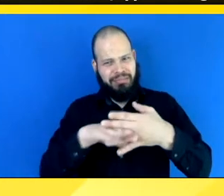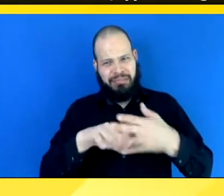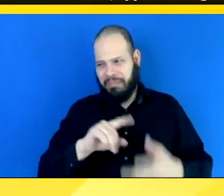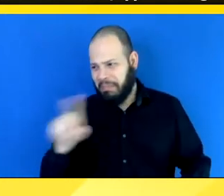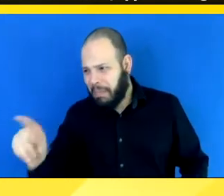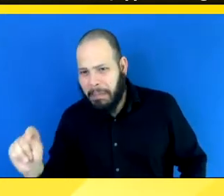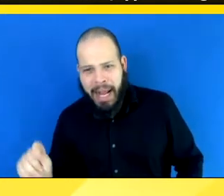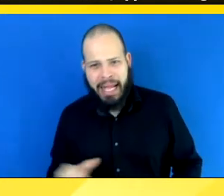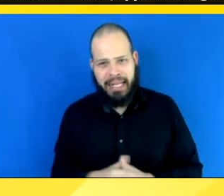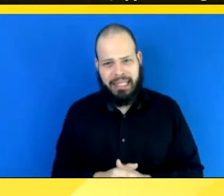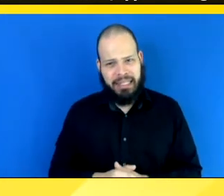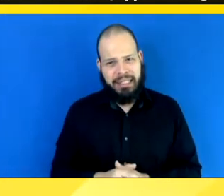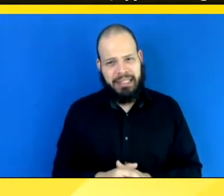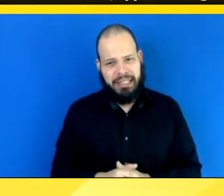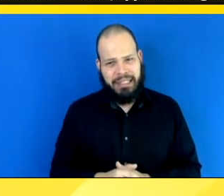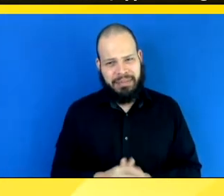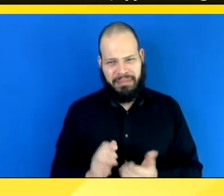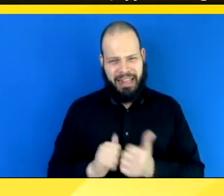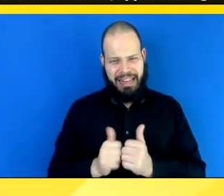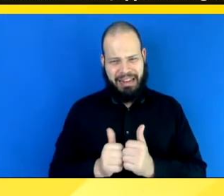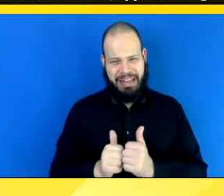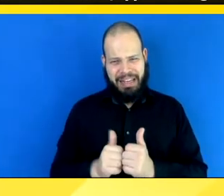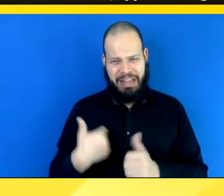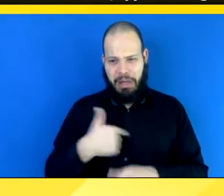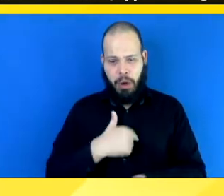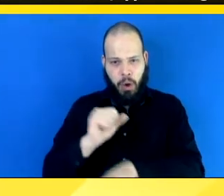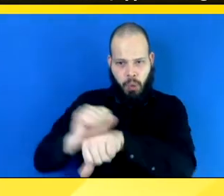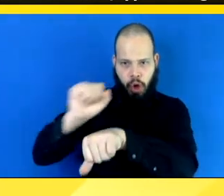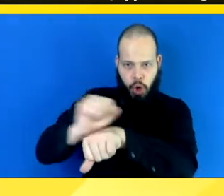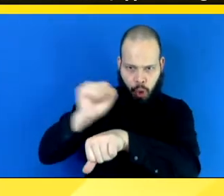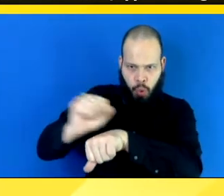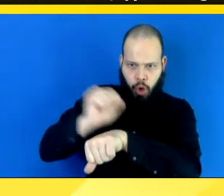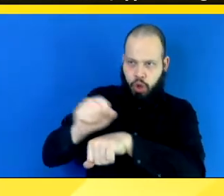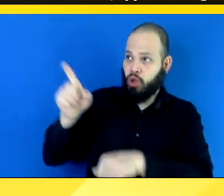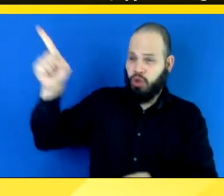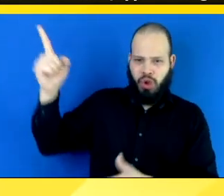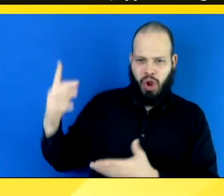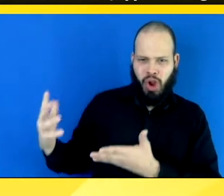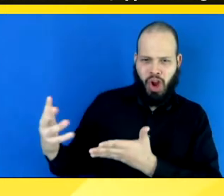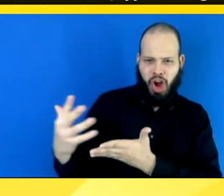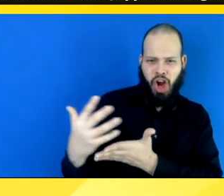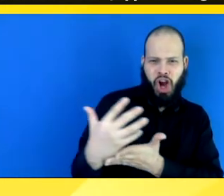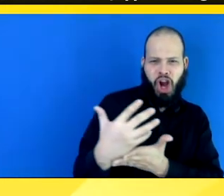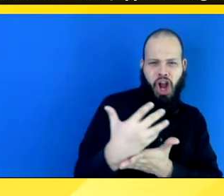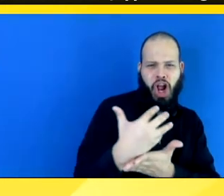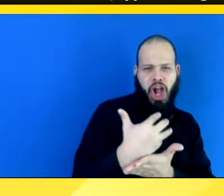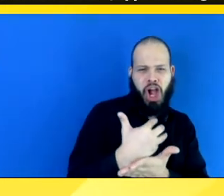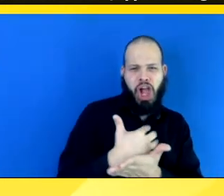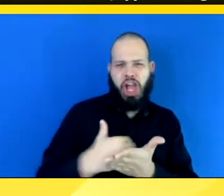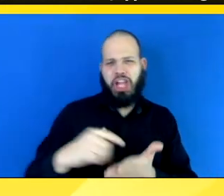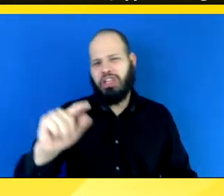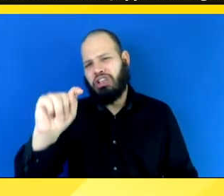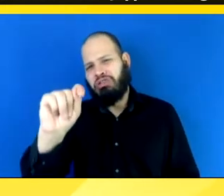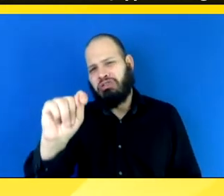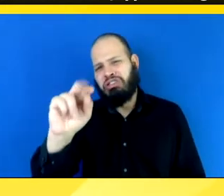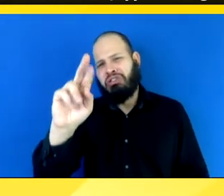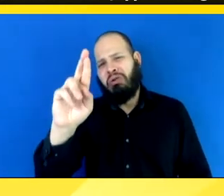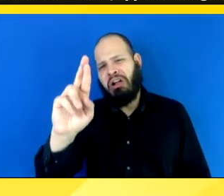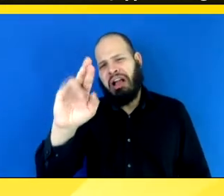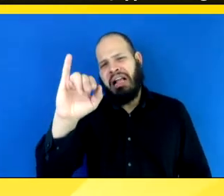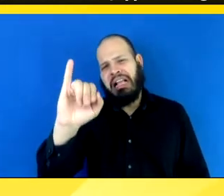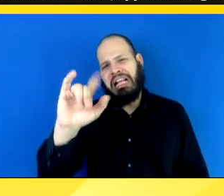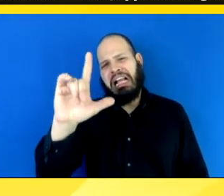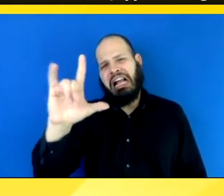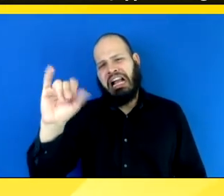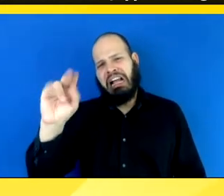for somebody that's trillion, billion, whatever you want to call it? How can you work for them? They don't want you to go to the bathroom. If I